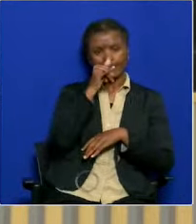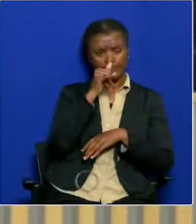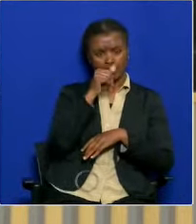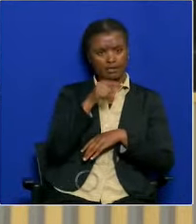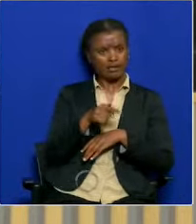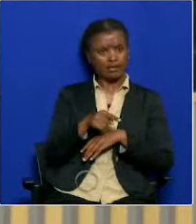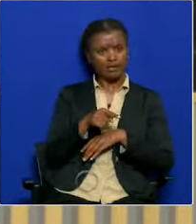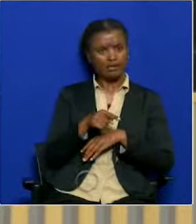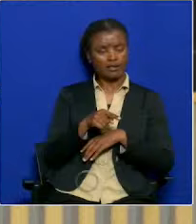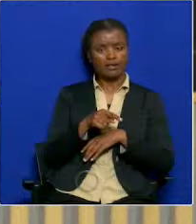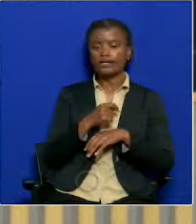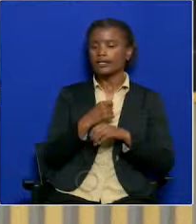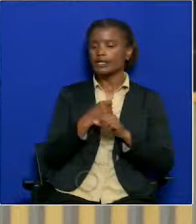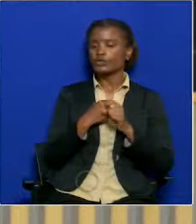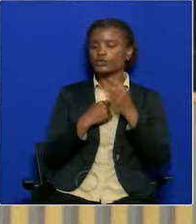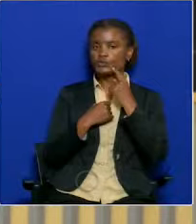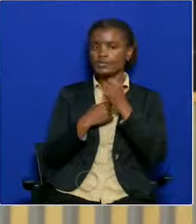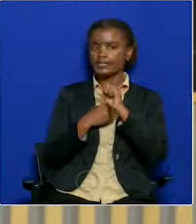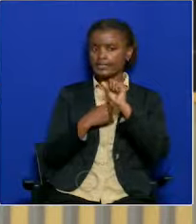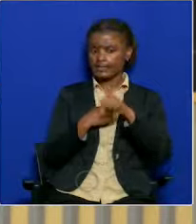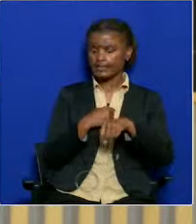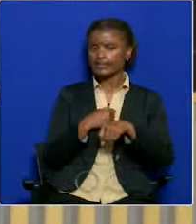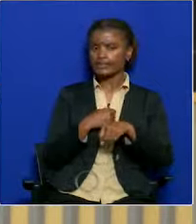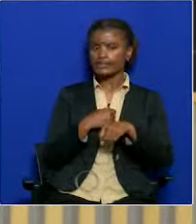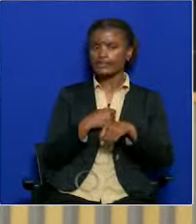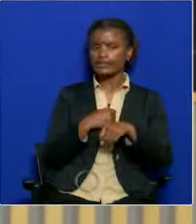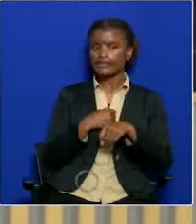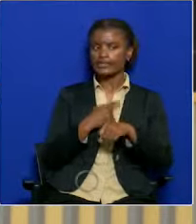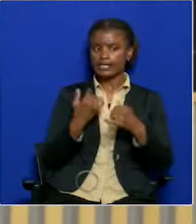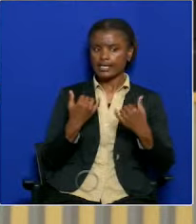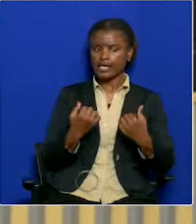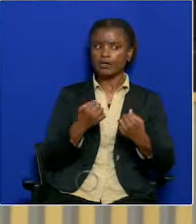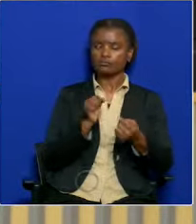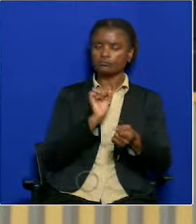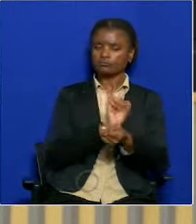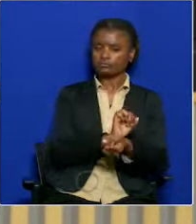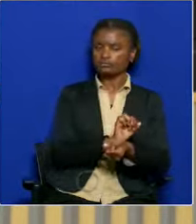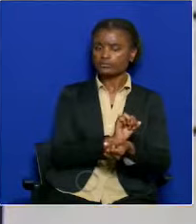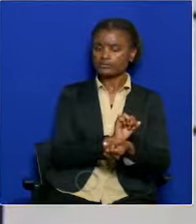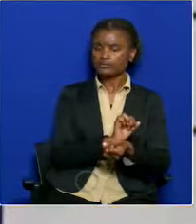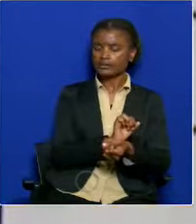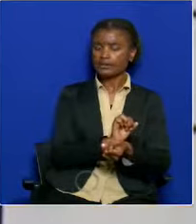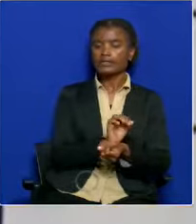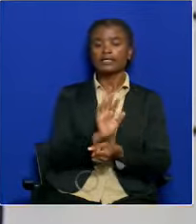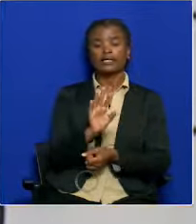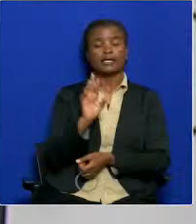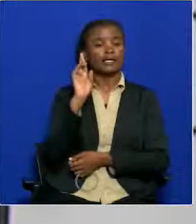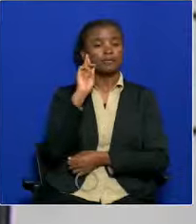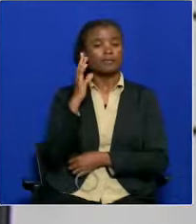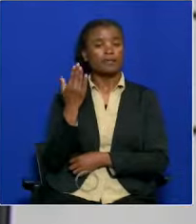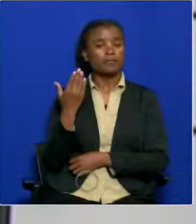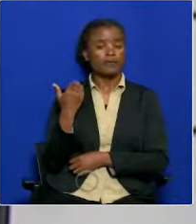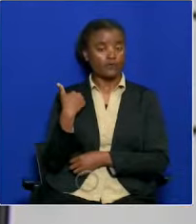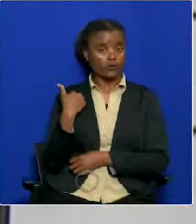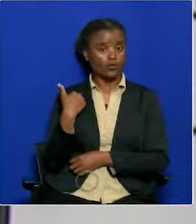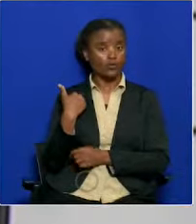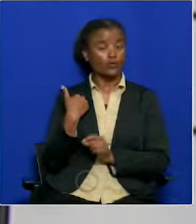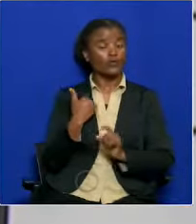is charged now. Remember, I asked you one question, as Commissioner Kumalo reminded